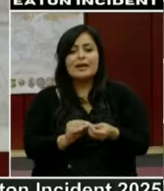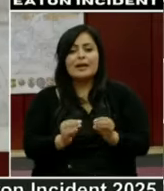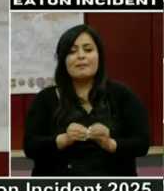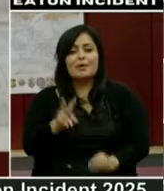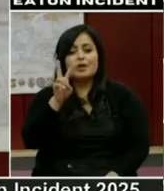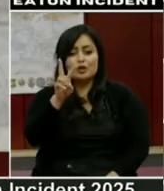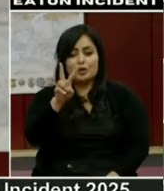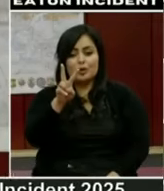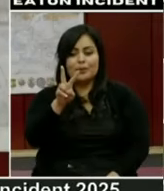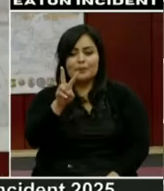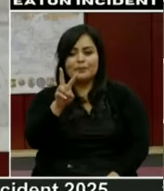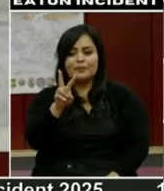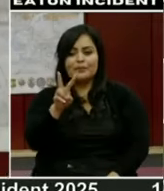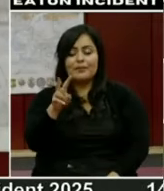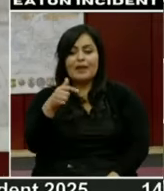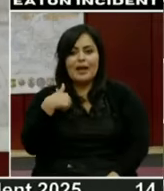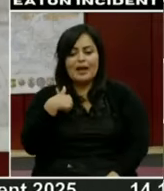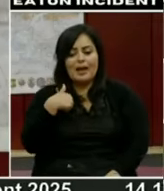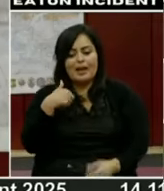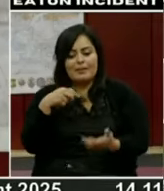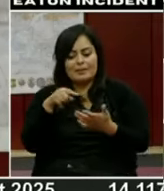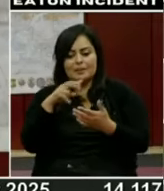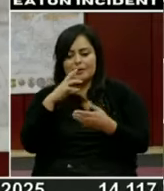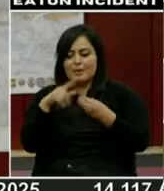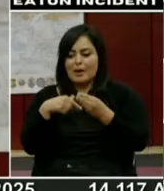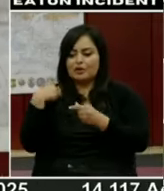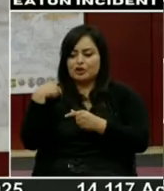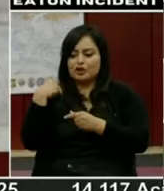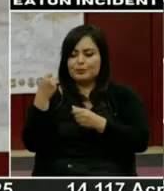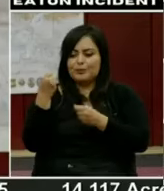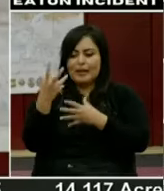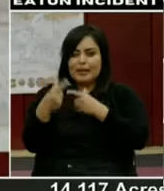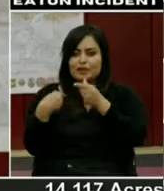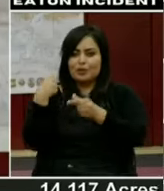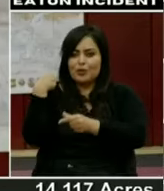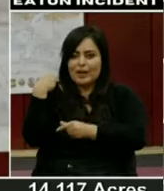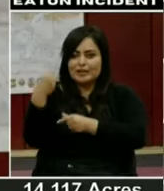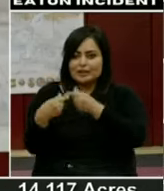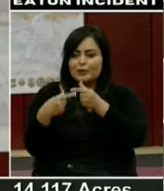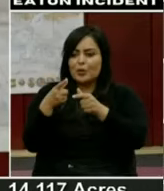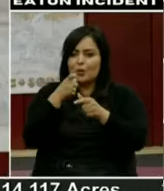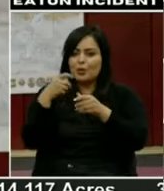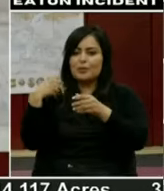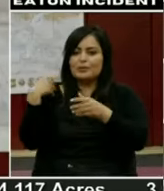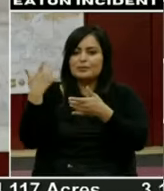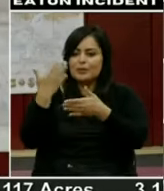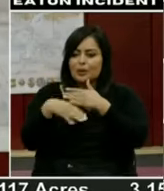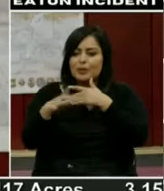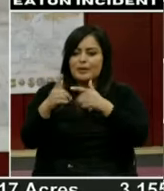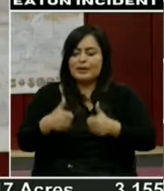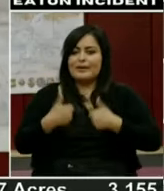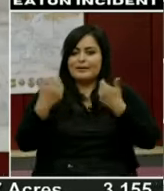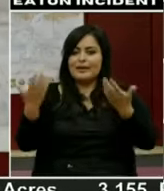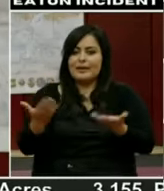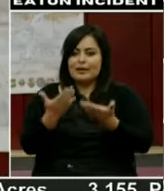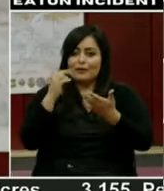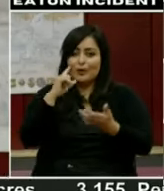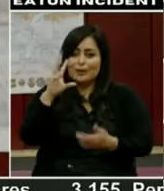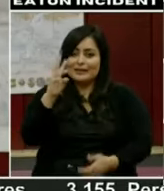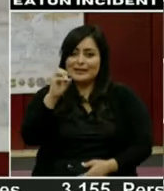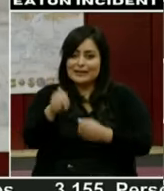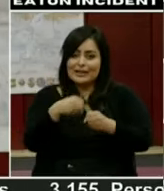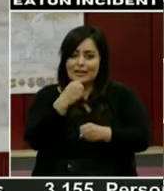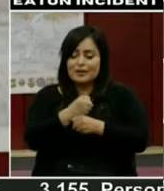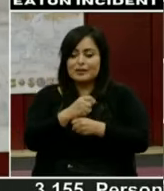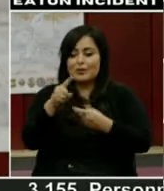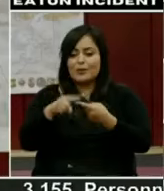one of the things that caught me on this is generational community. We've been here for 60 years. When people rebuild, the rebuild is going